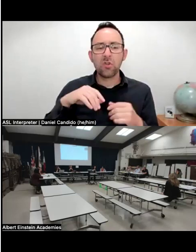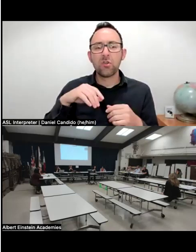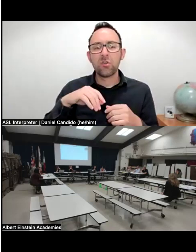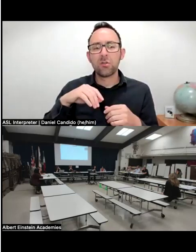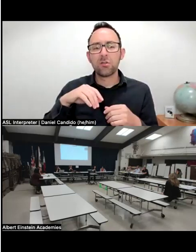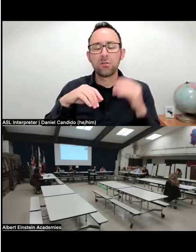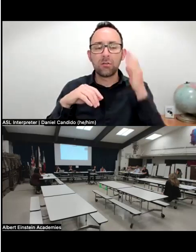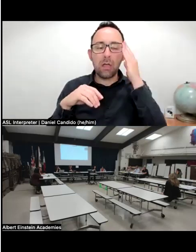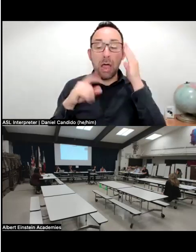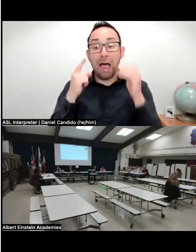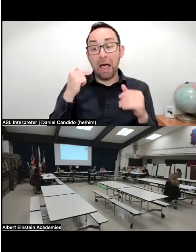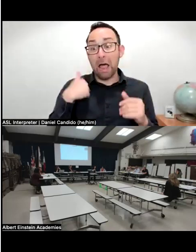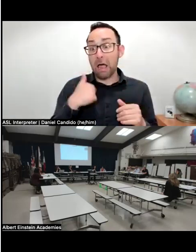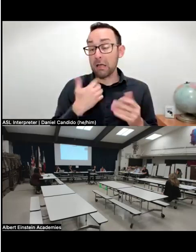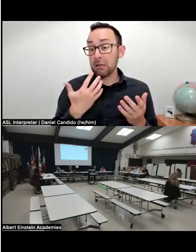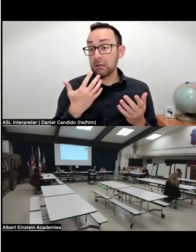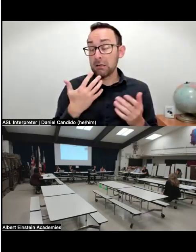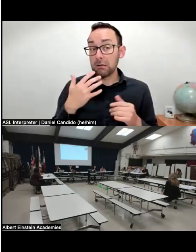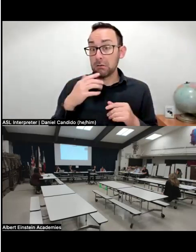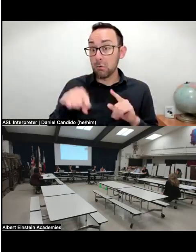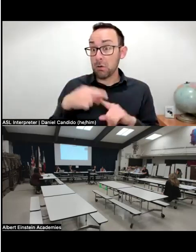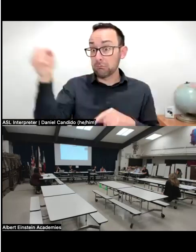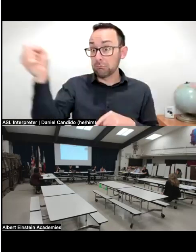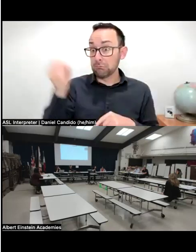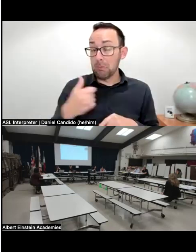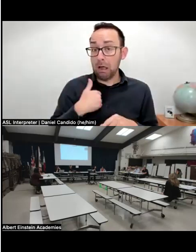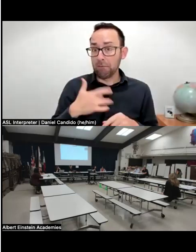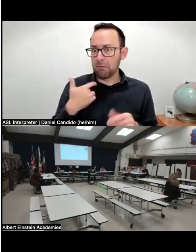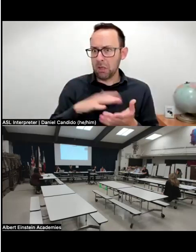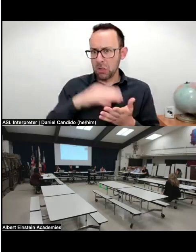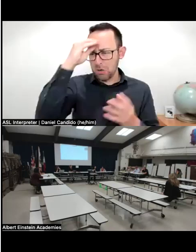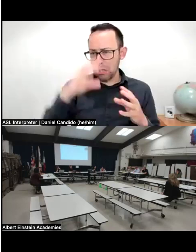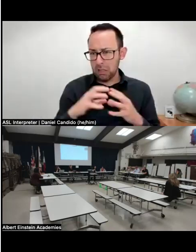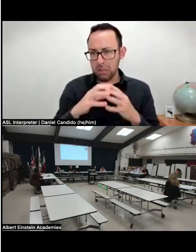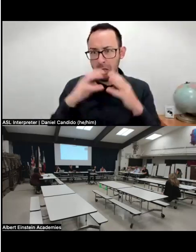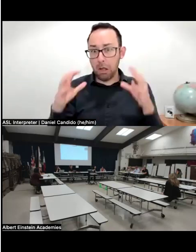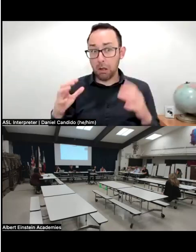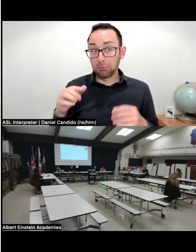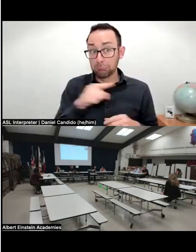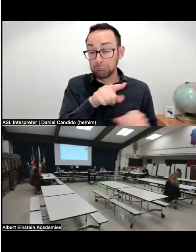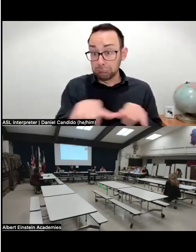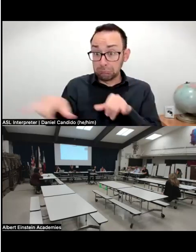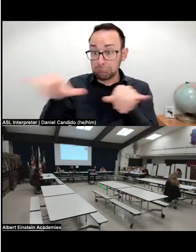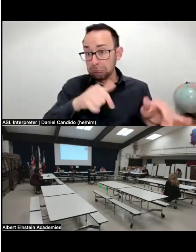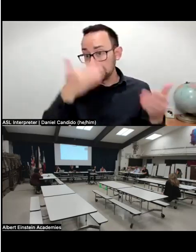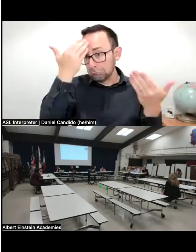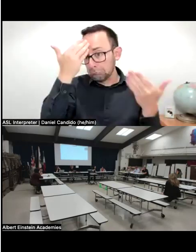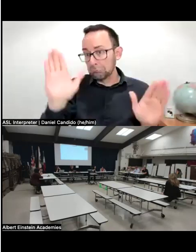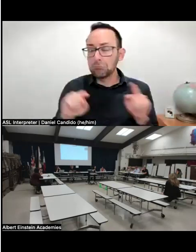myself, I learned a great deal from hearing Brian speak. Our community has spoken that they want a much